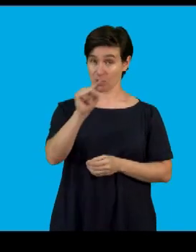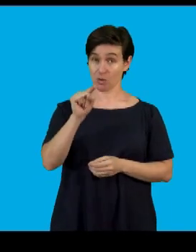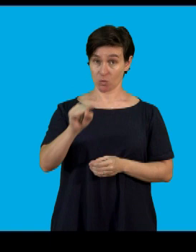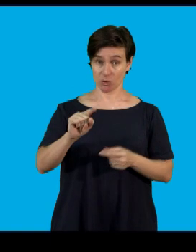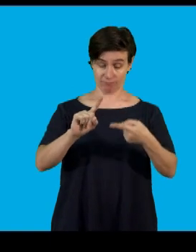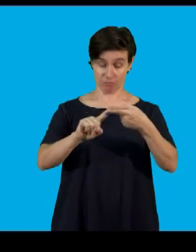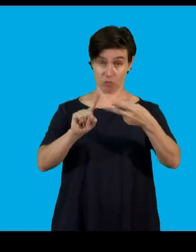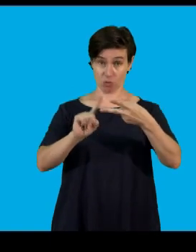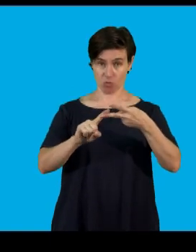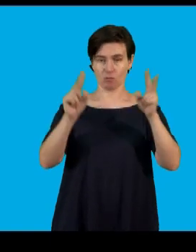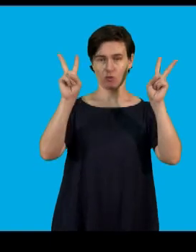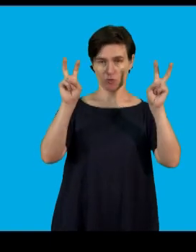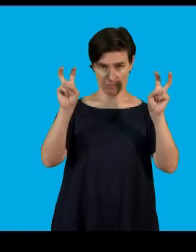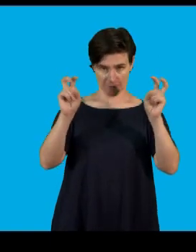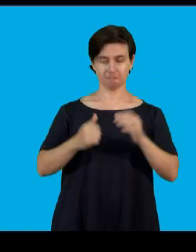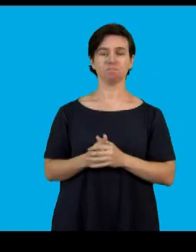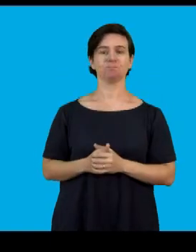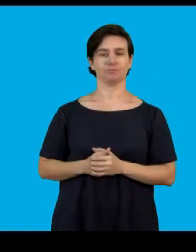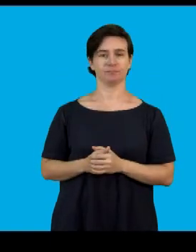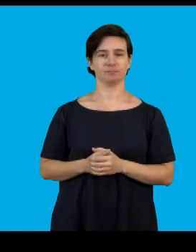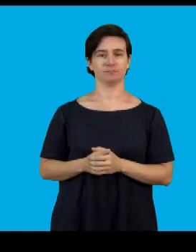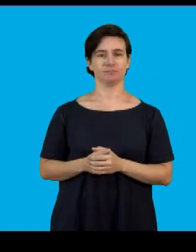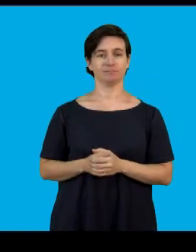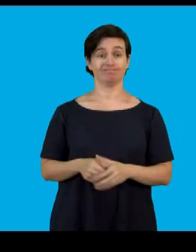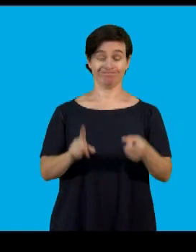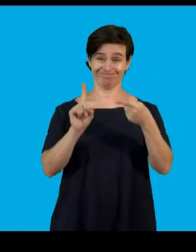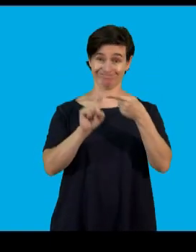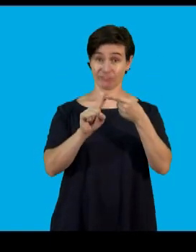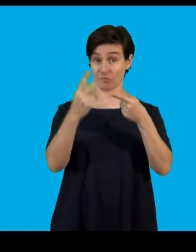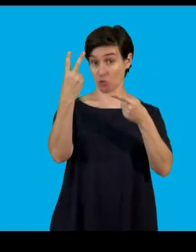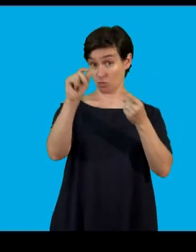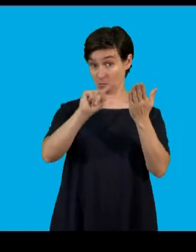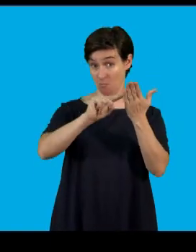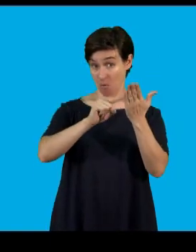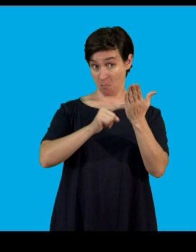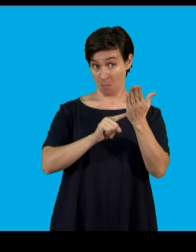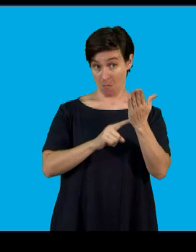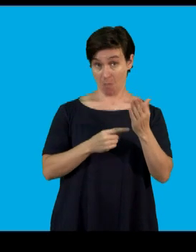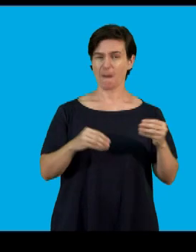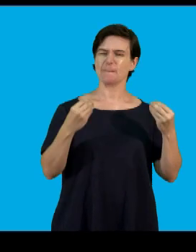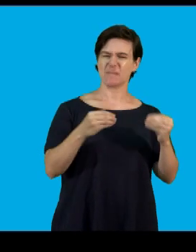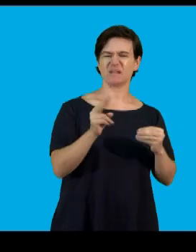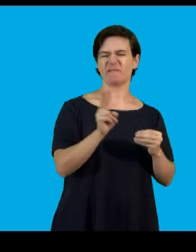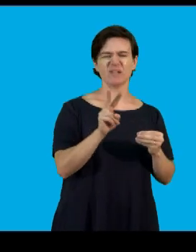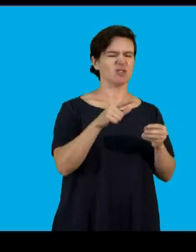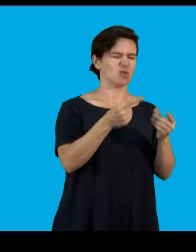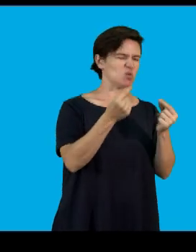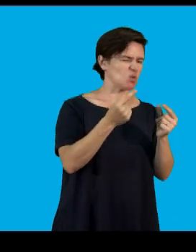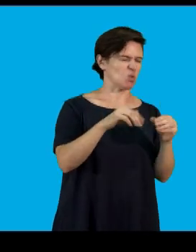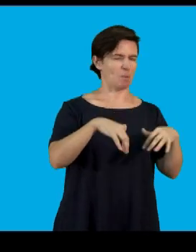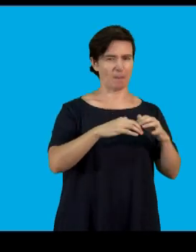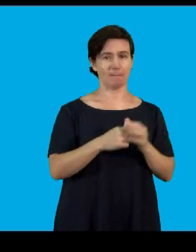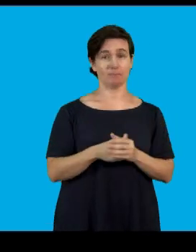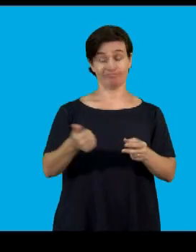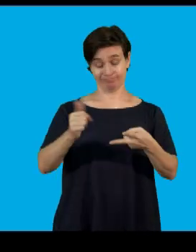consists of those 2 topics. All right, so the first part, which is 20 marks, will be business ventures, and then the last part, business roles, will also